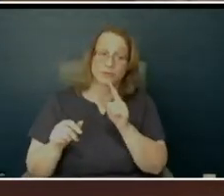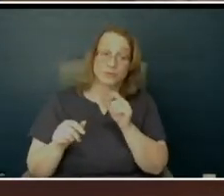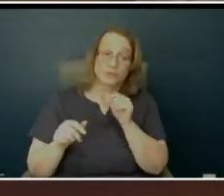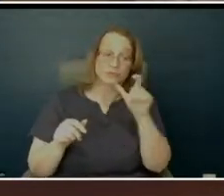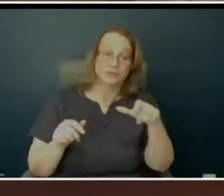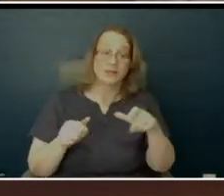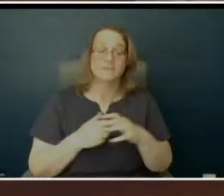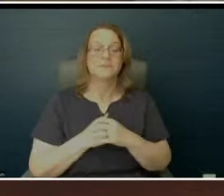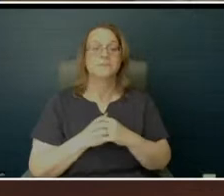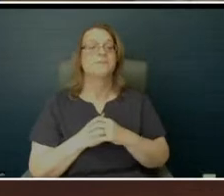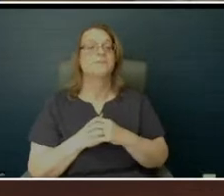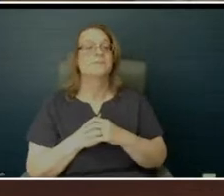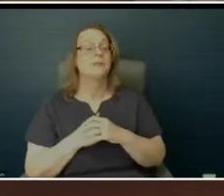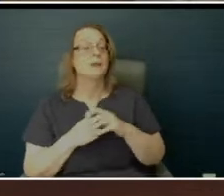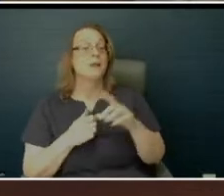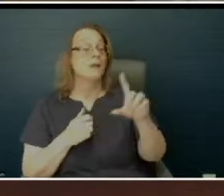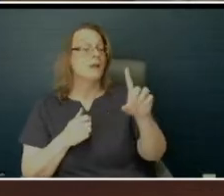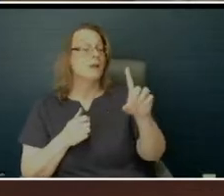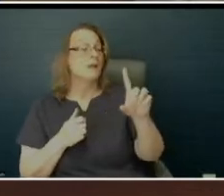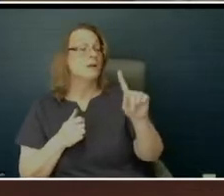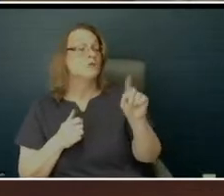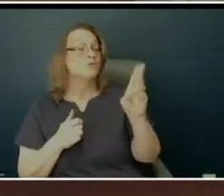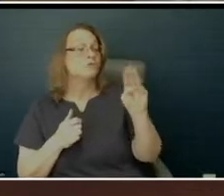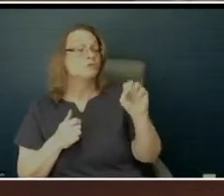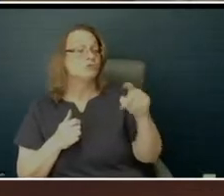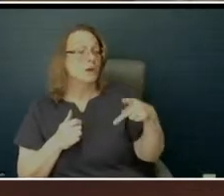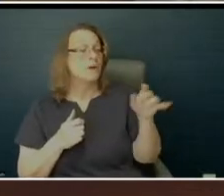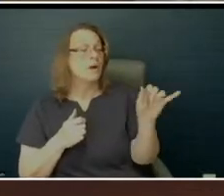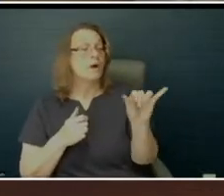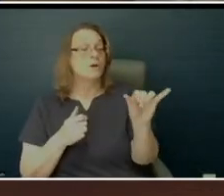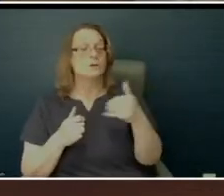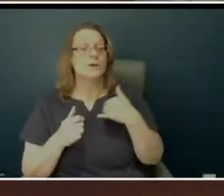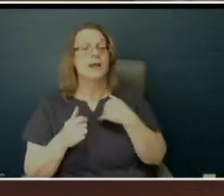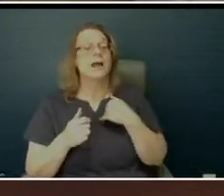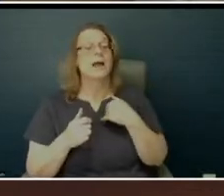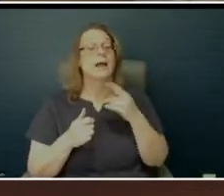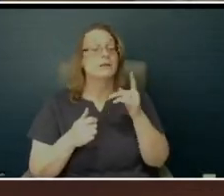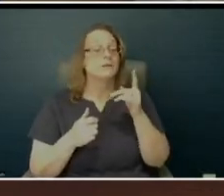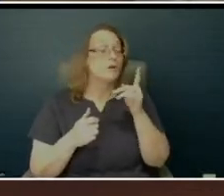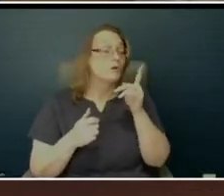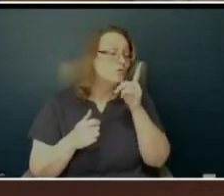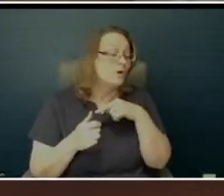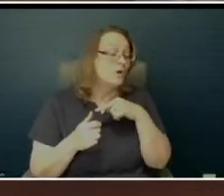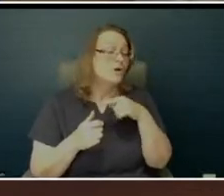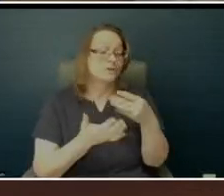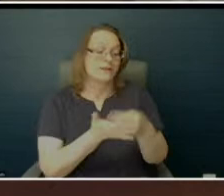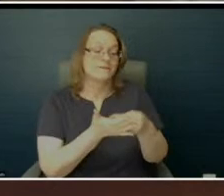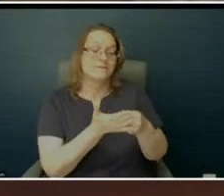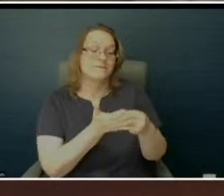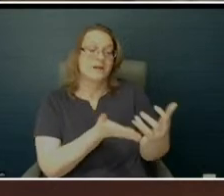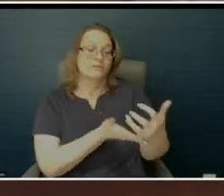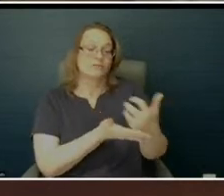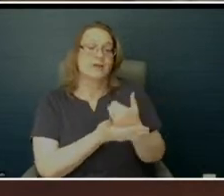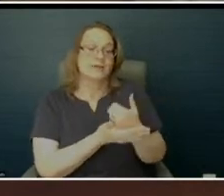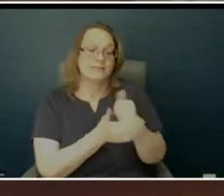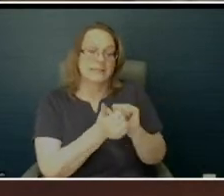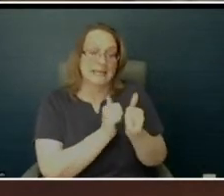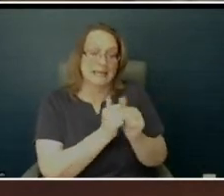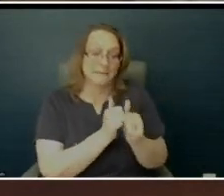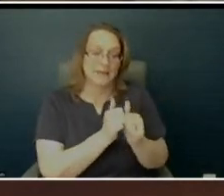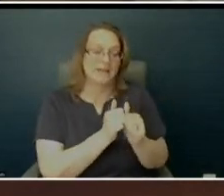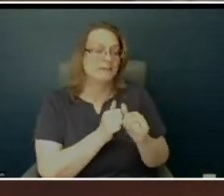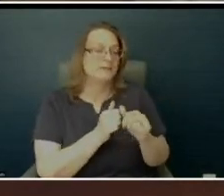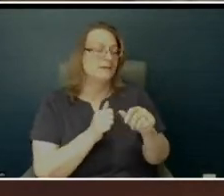launched a fraudulent fundraising campaign that raised hundreds of millions of dollars again, based on those same